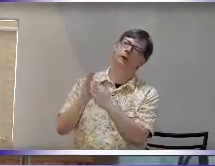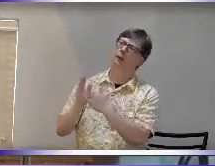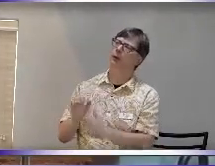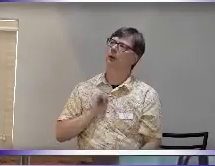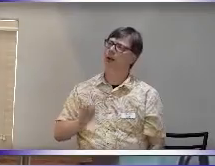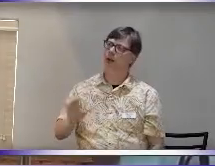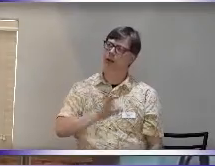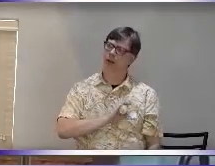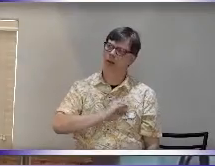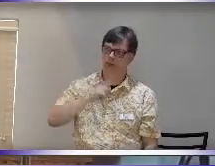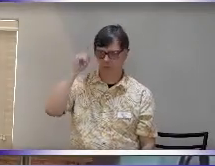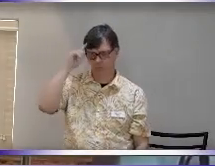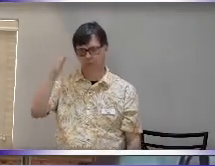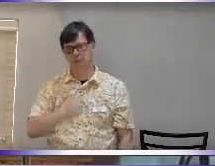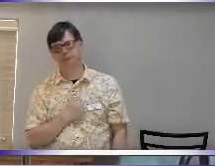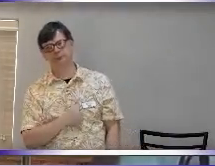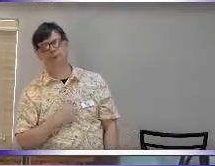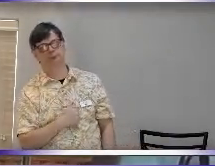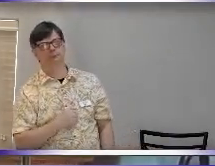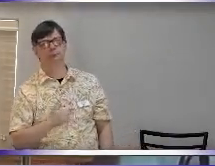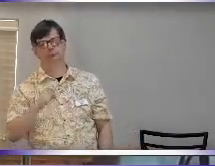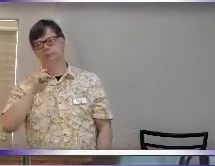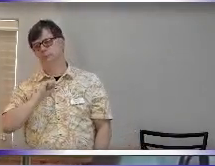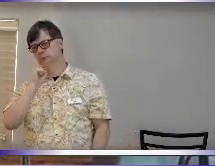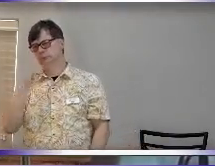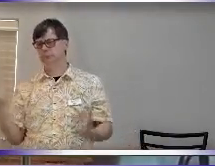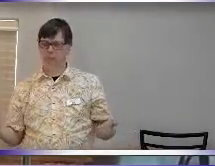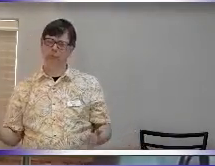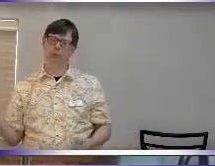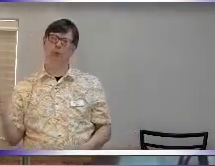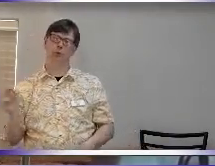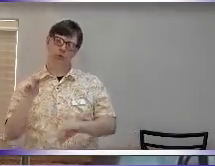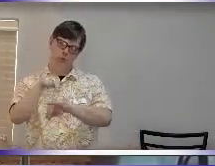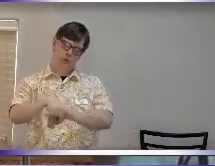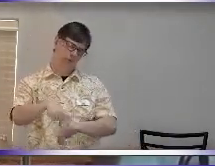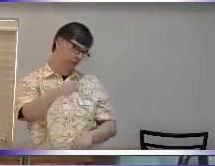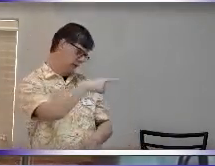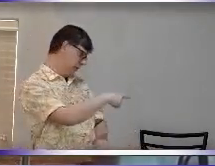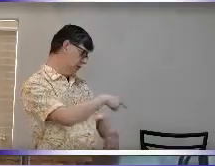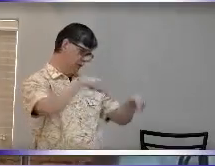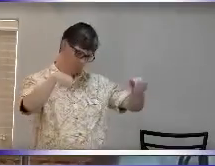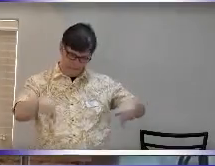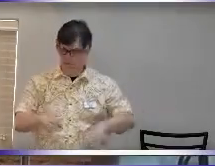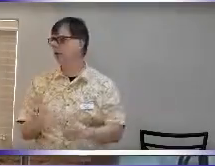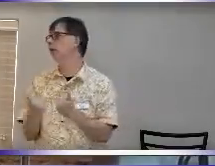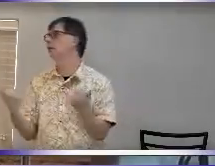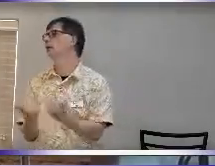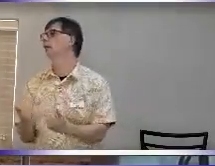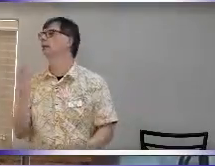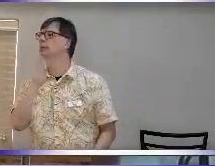can have compassion for myself because guess what? The person over here doesn't think the way John does, and they might